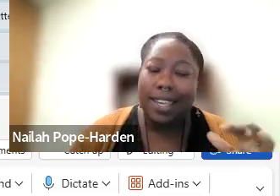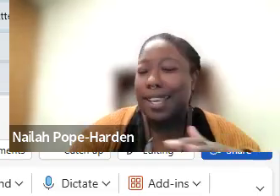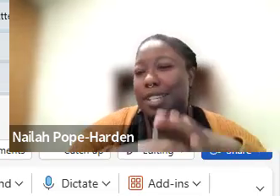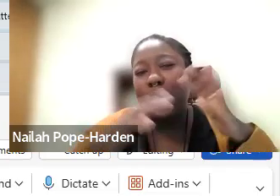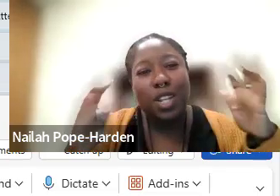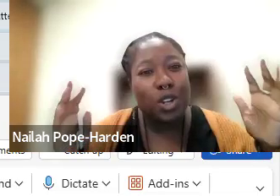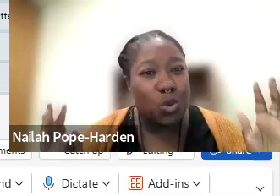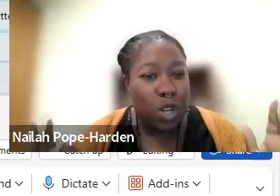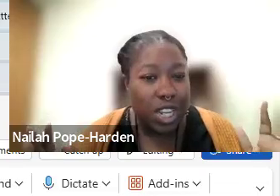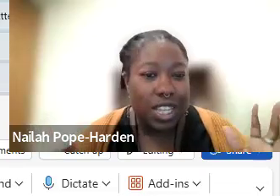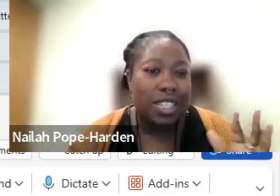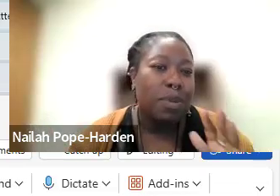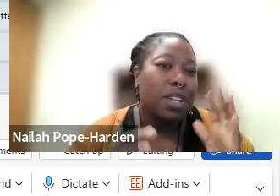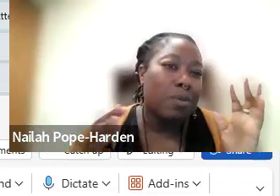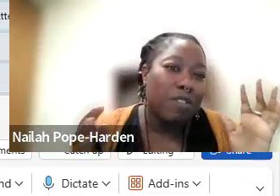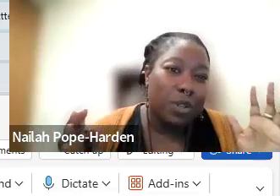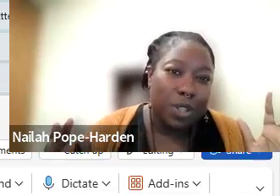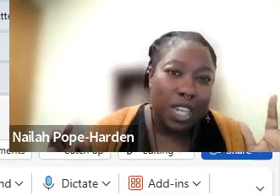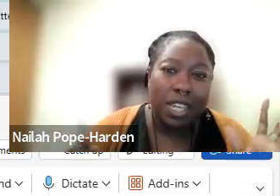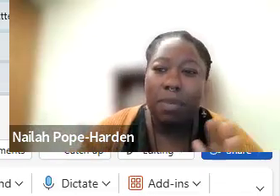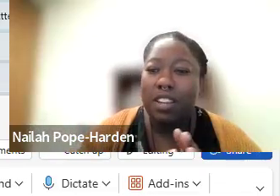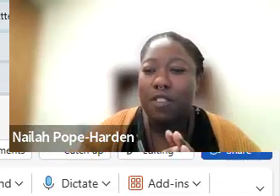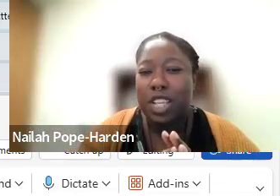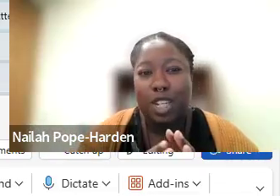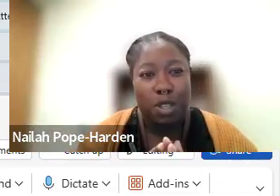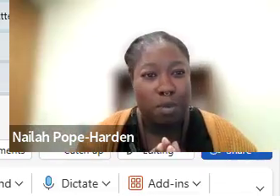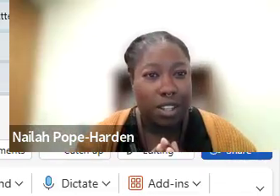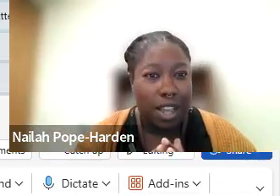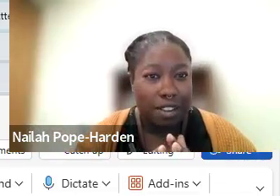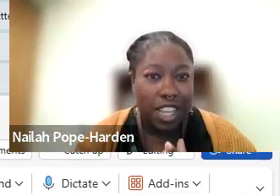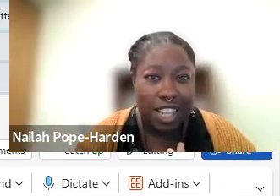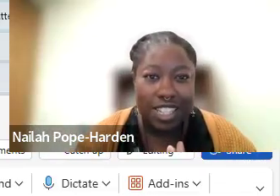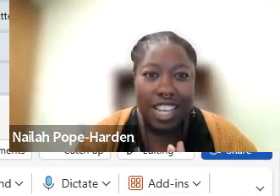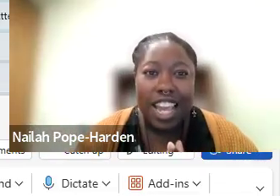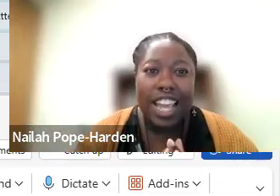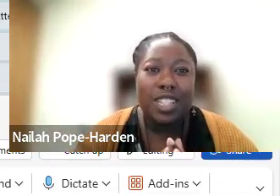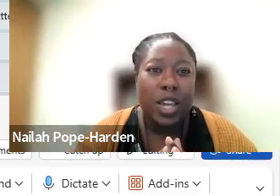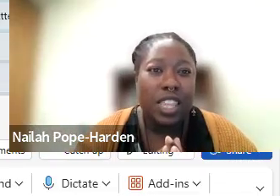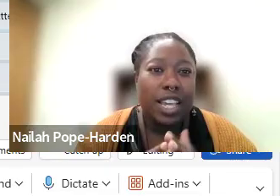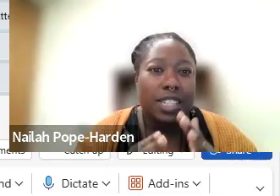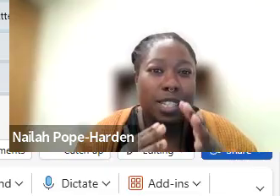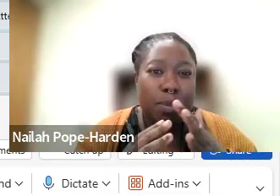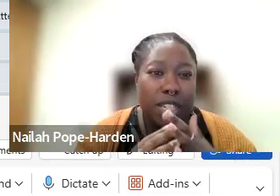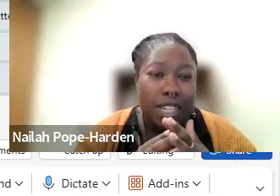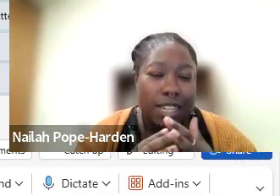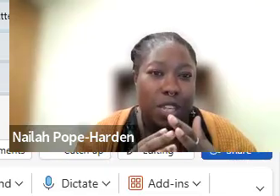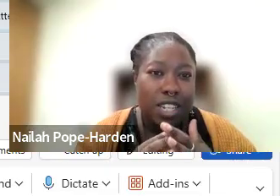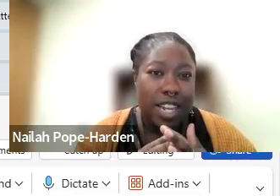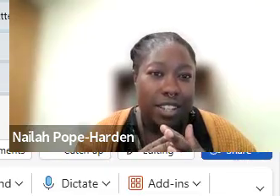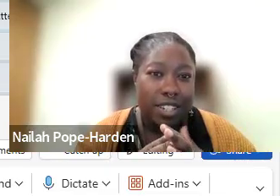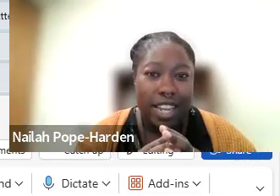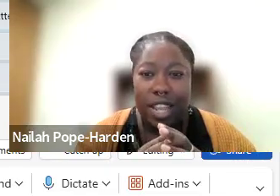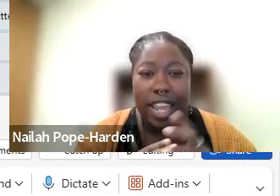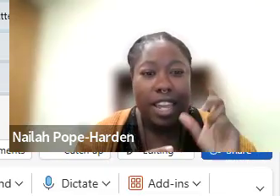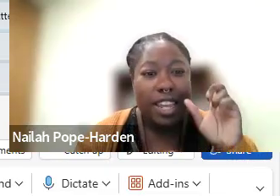because I think depending on who's reading this, depending on what folks are thinking, meaningful engagement can mean a lot of things. And so I think as explicit as